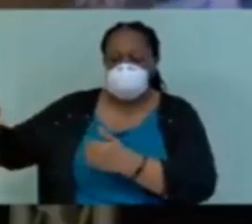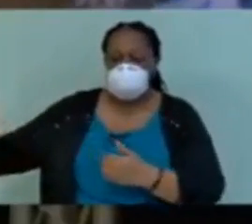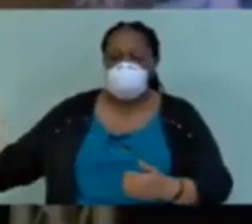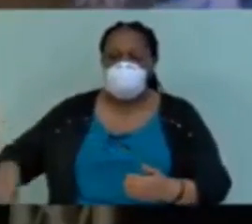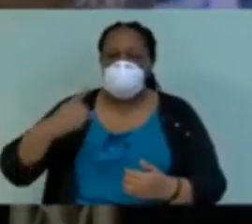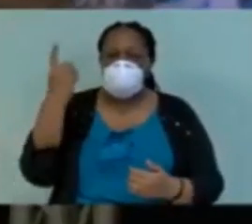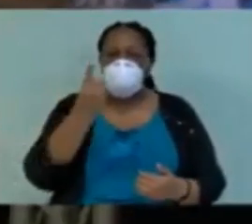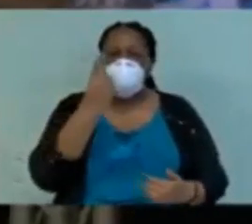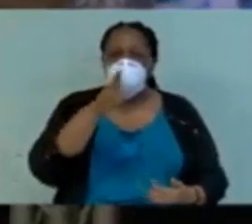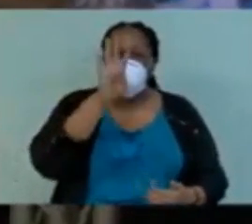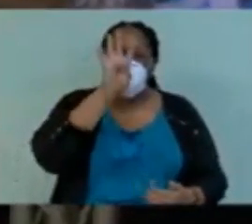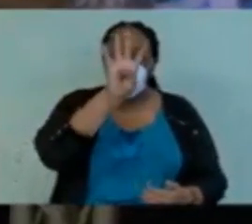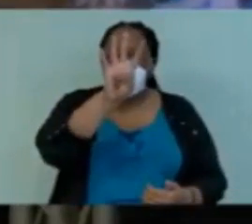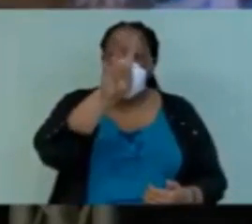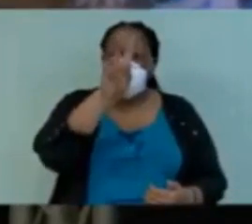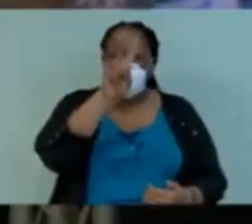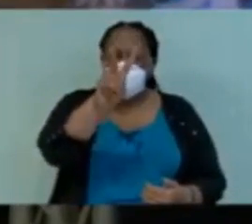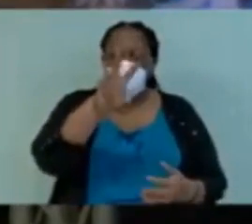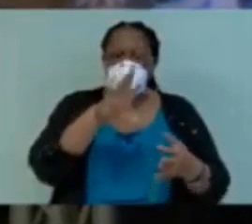For the businesses,